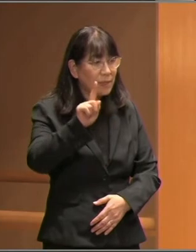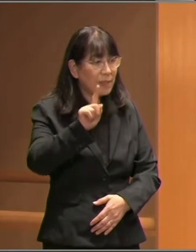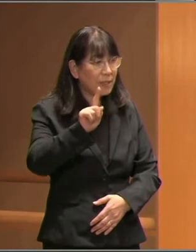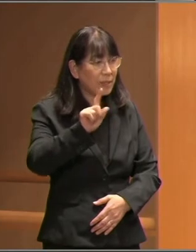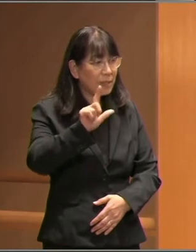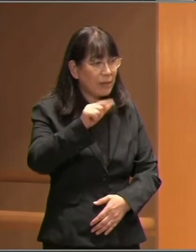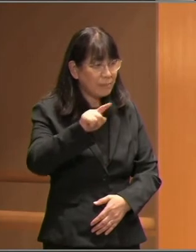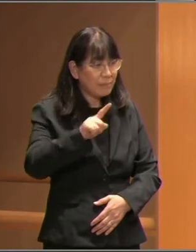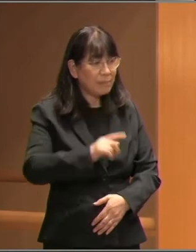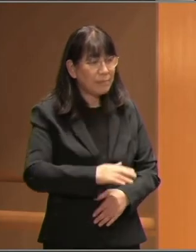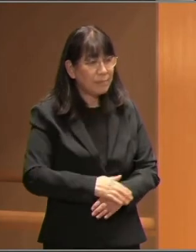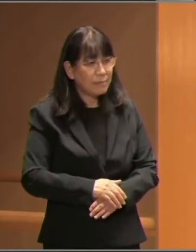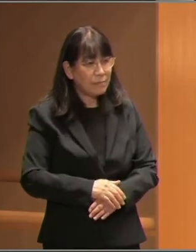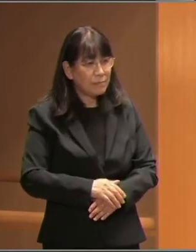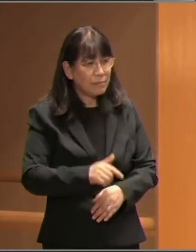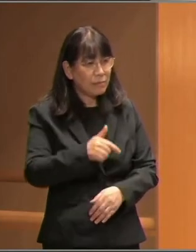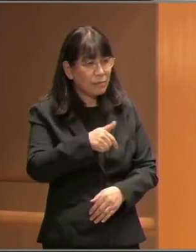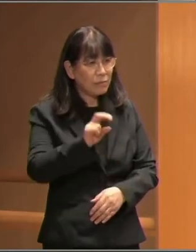composite